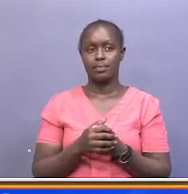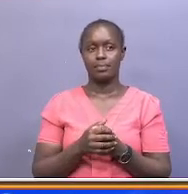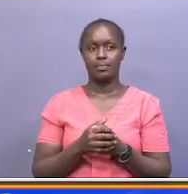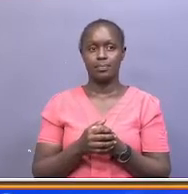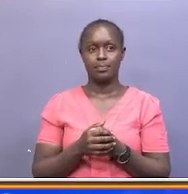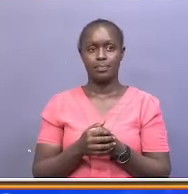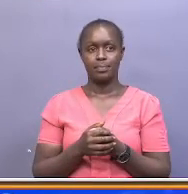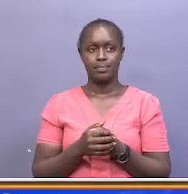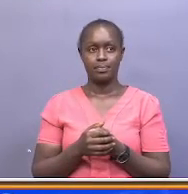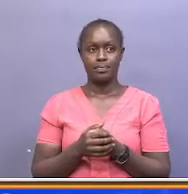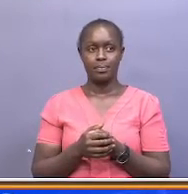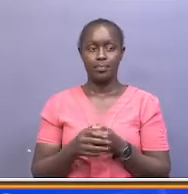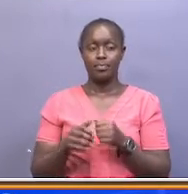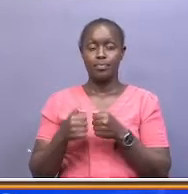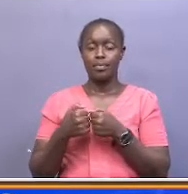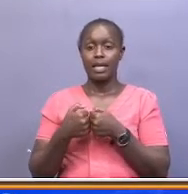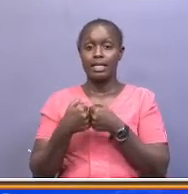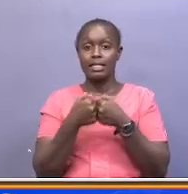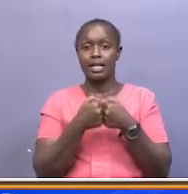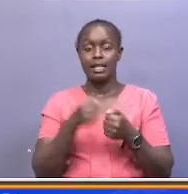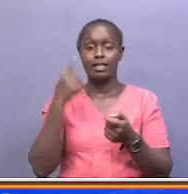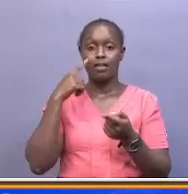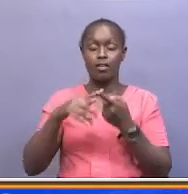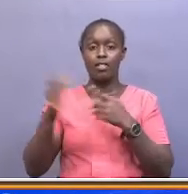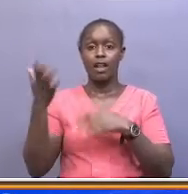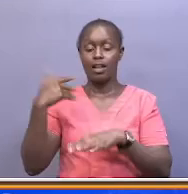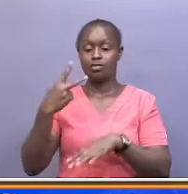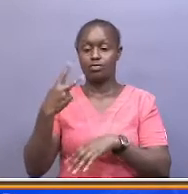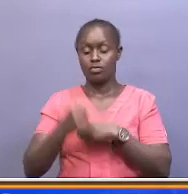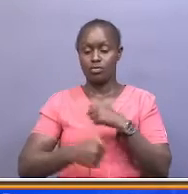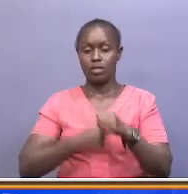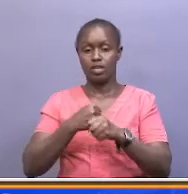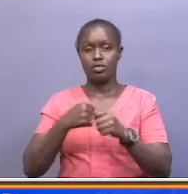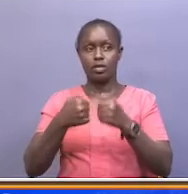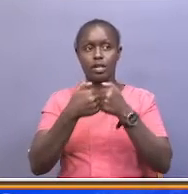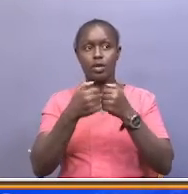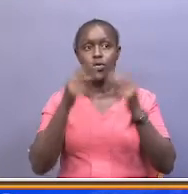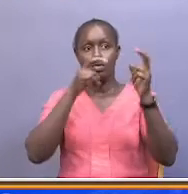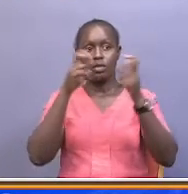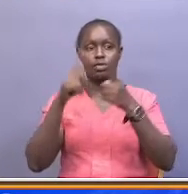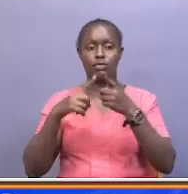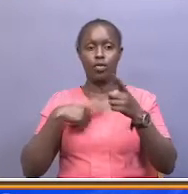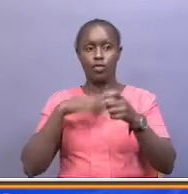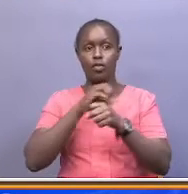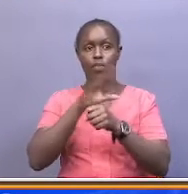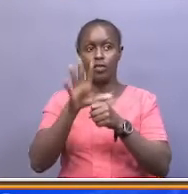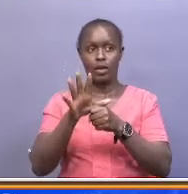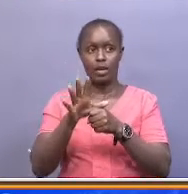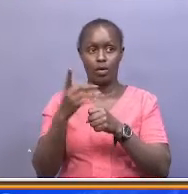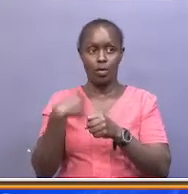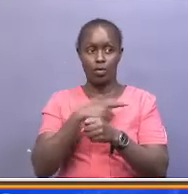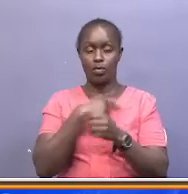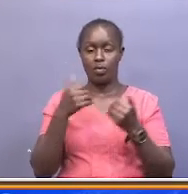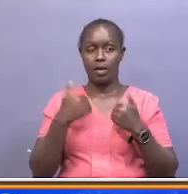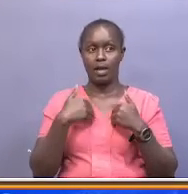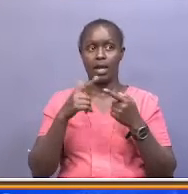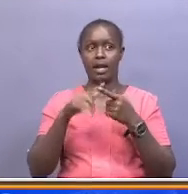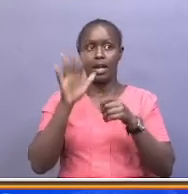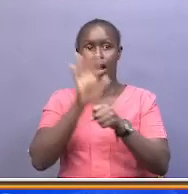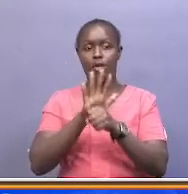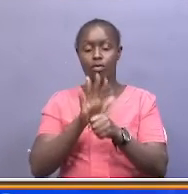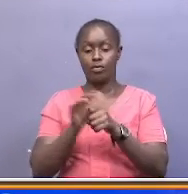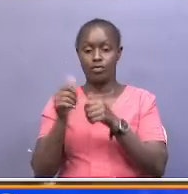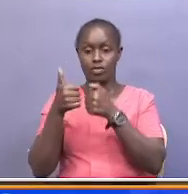The challenges that for the last 2 years on the issues of COVID, we have faced quite a bit in terms